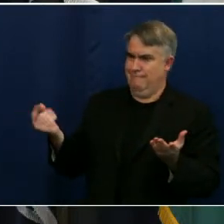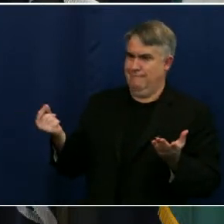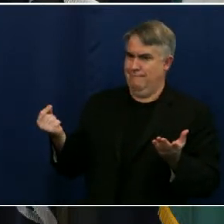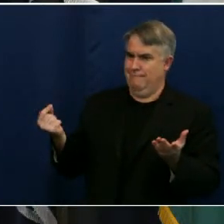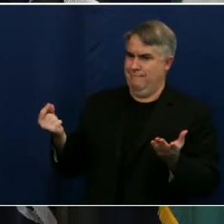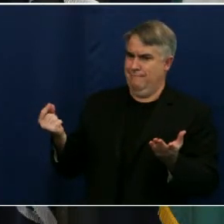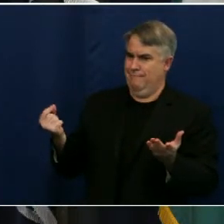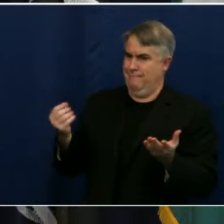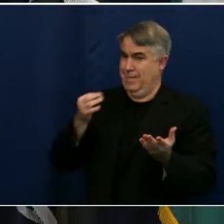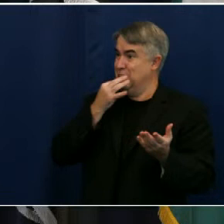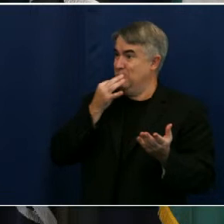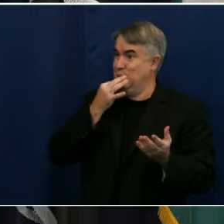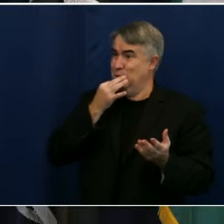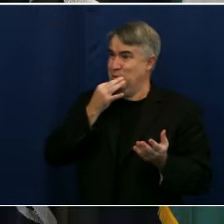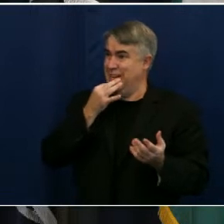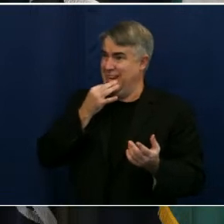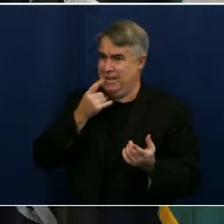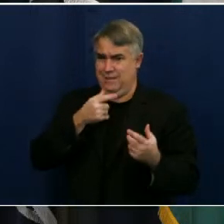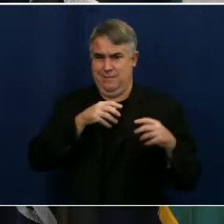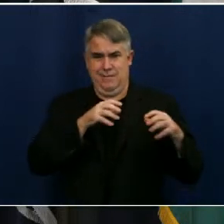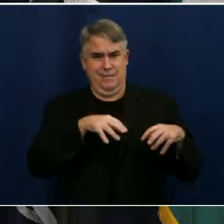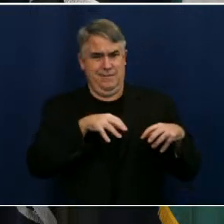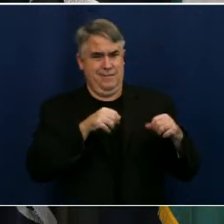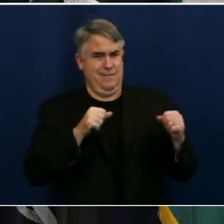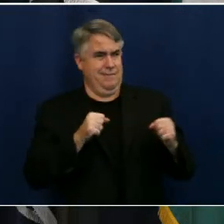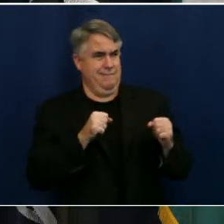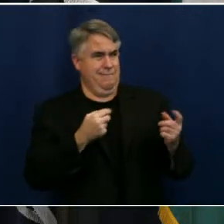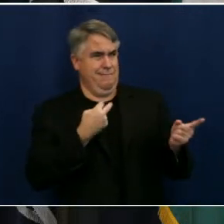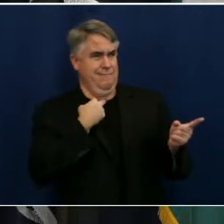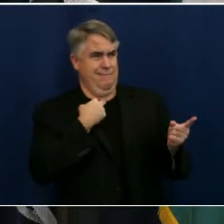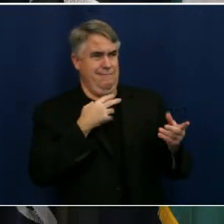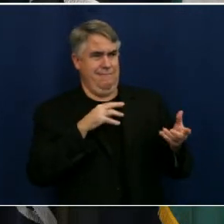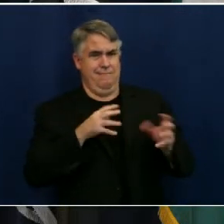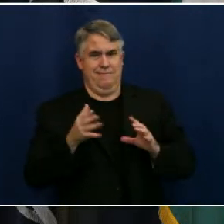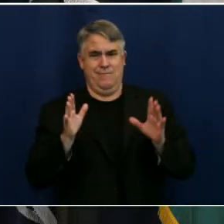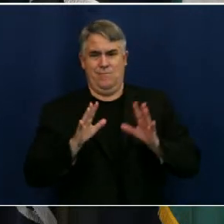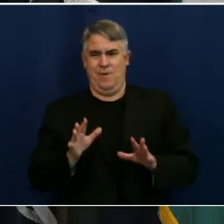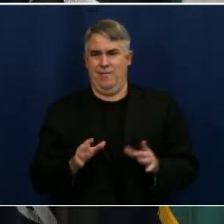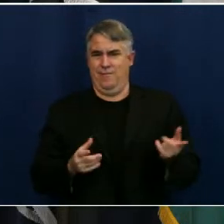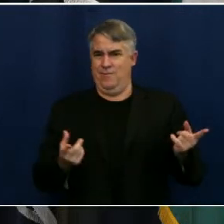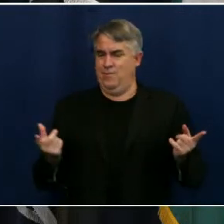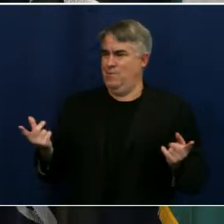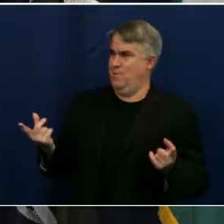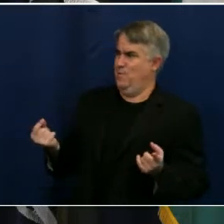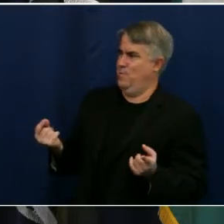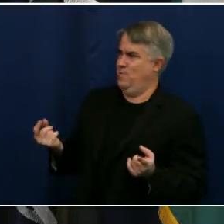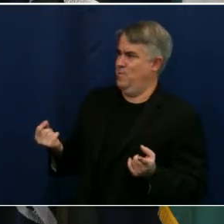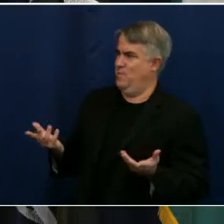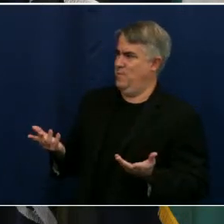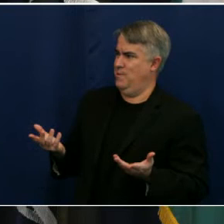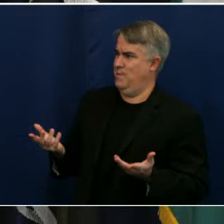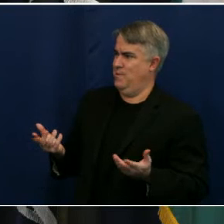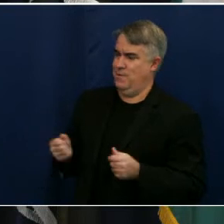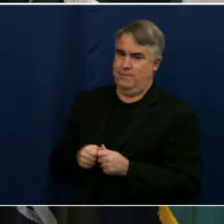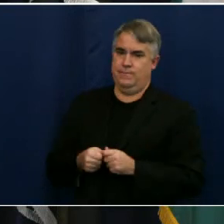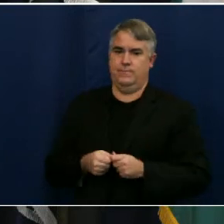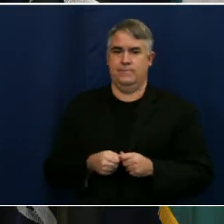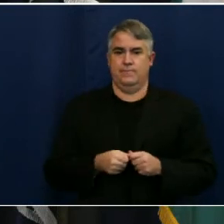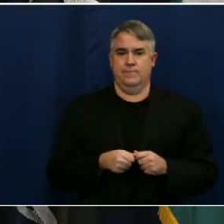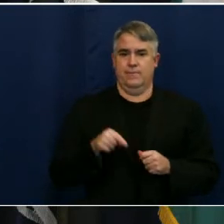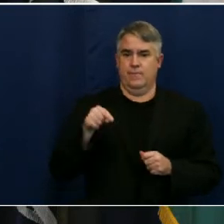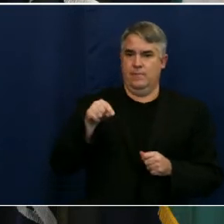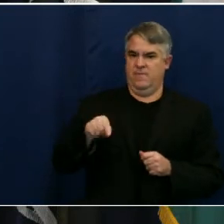winter weather will likely be here for at least another month? Then I have a second part to that question afterward about what's going to happen Thursday.